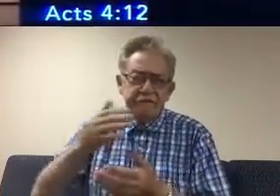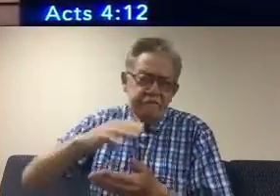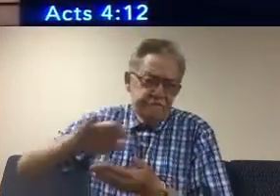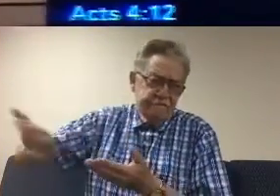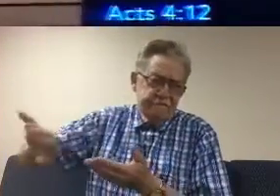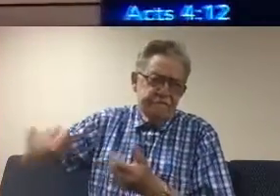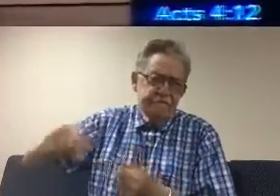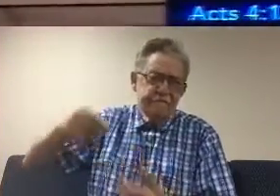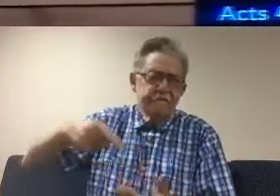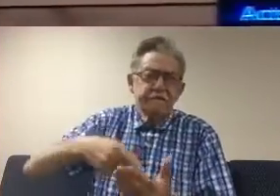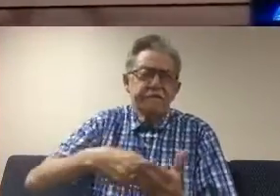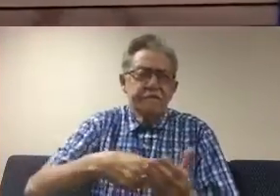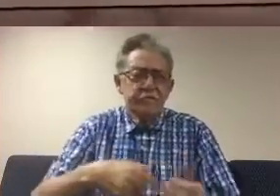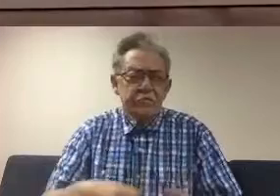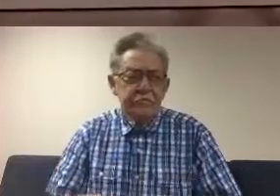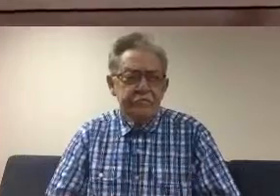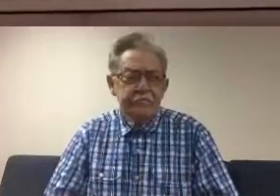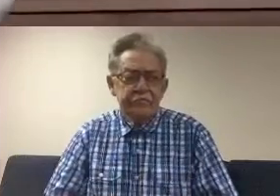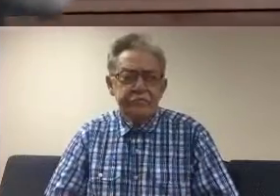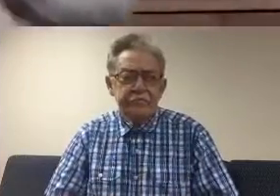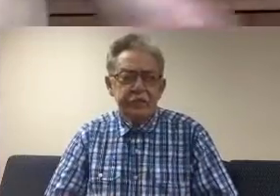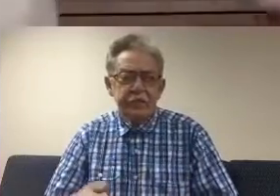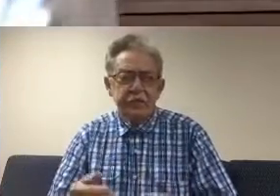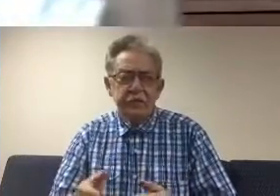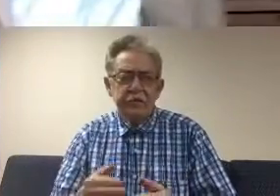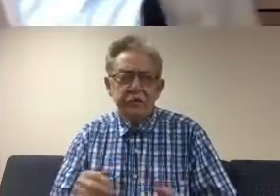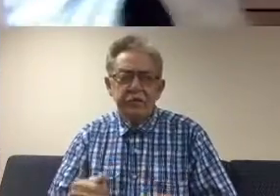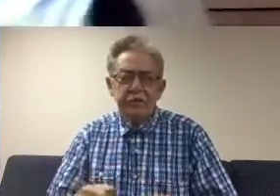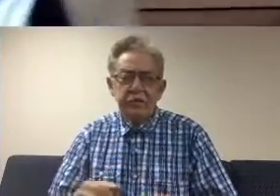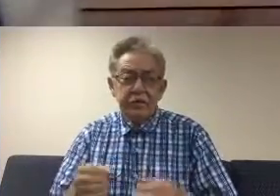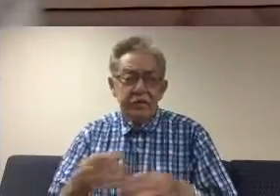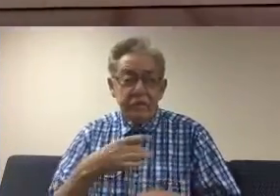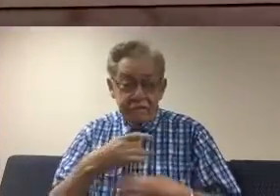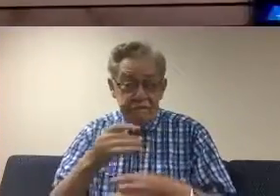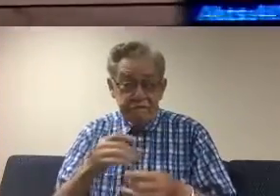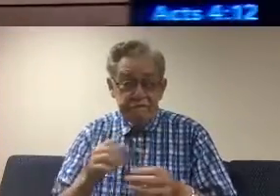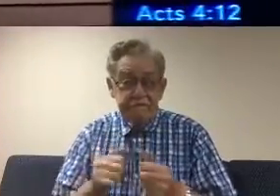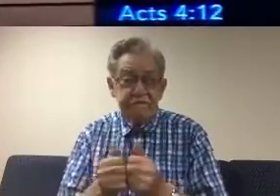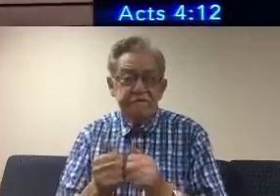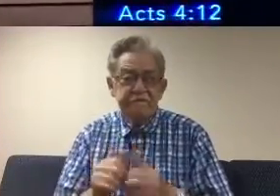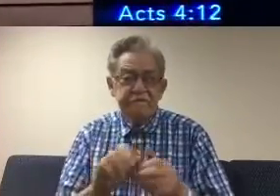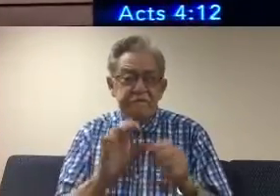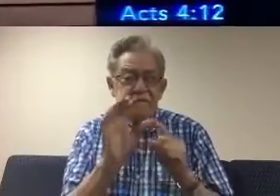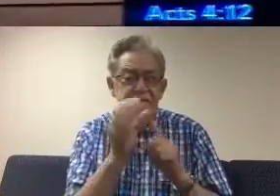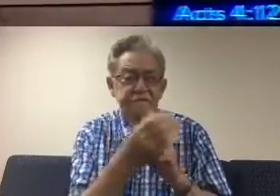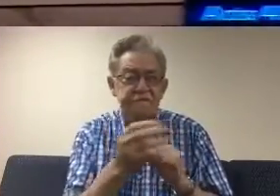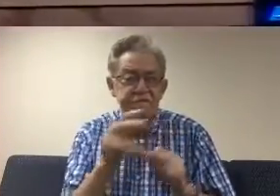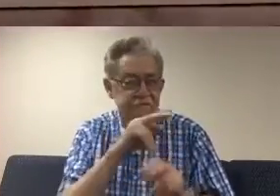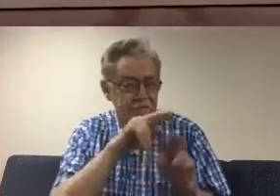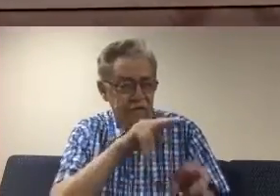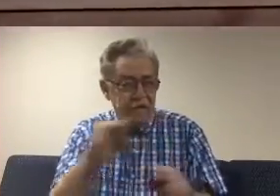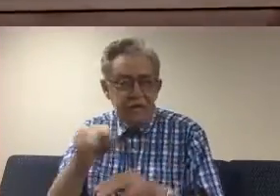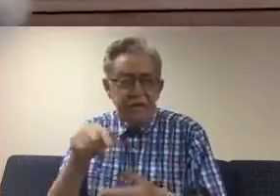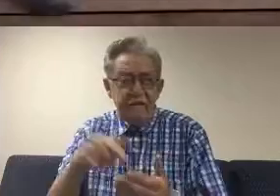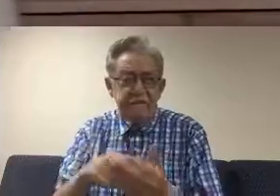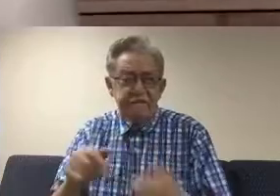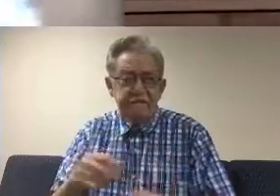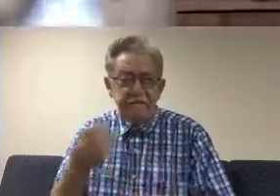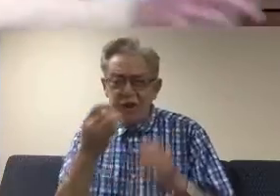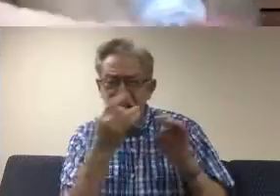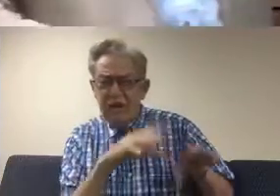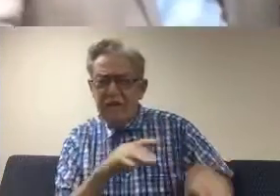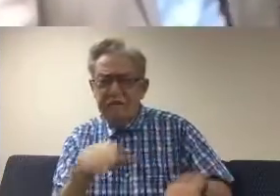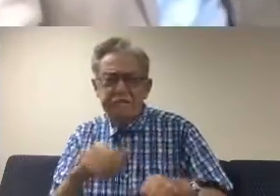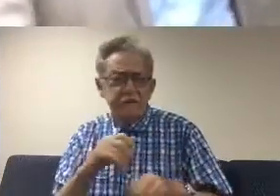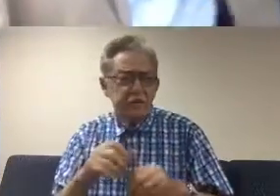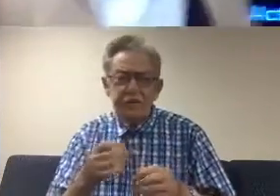also very offensive to them as well. Isn't it interesting how the culture looks at this and hates it? They don't like this. And